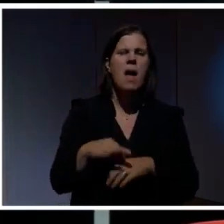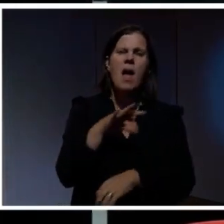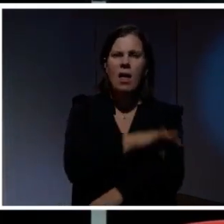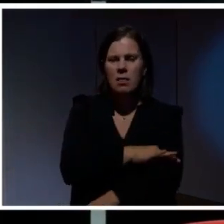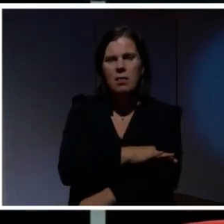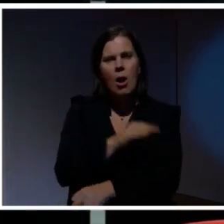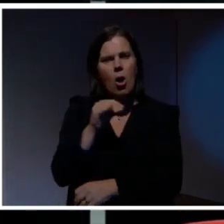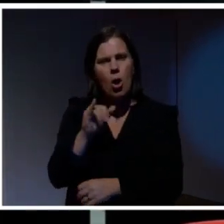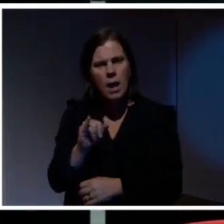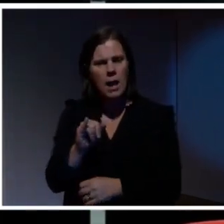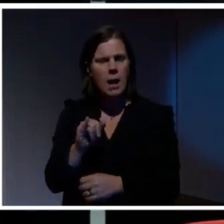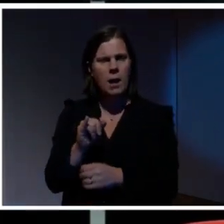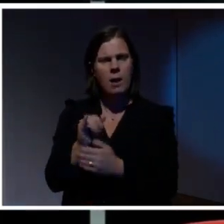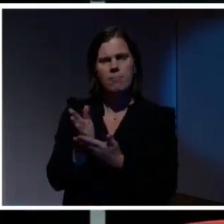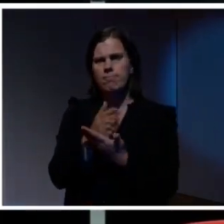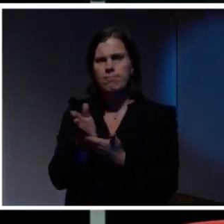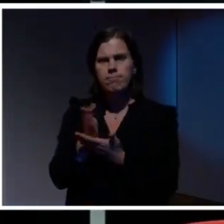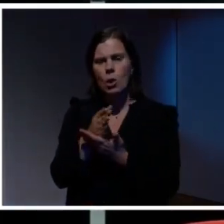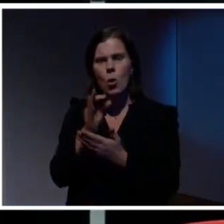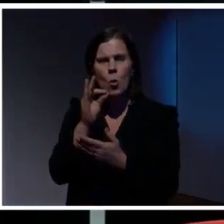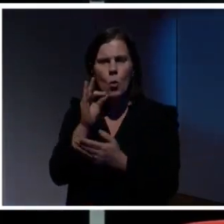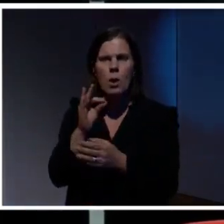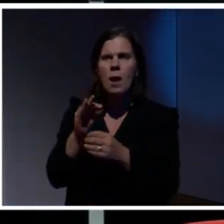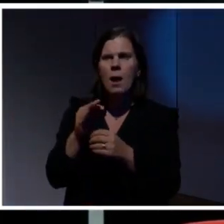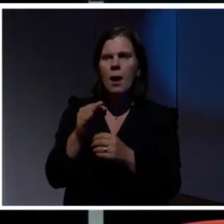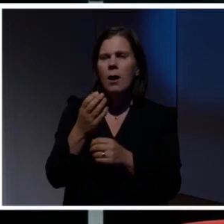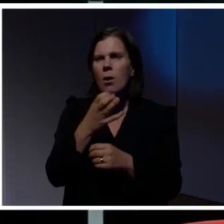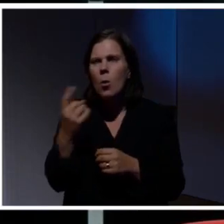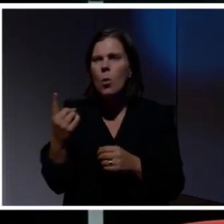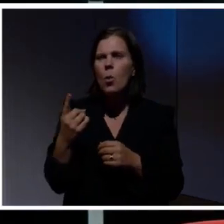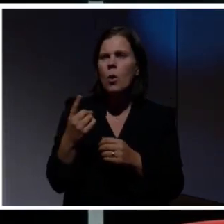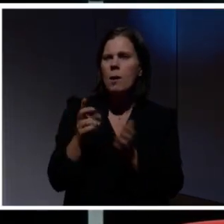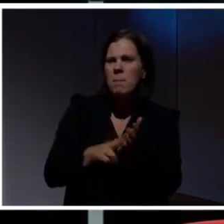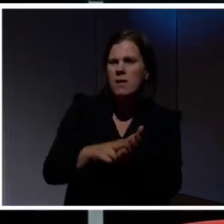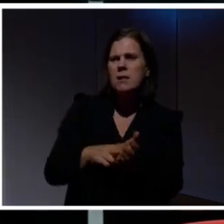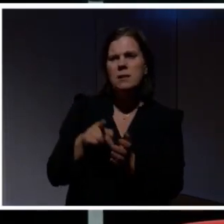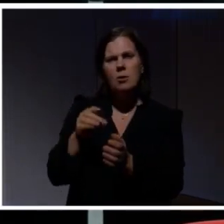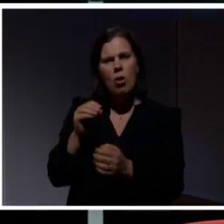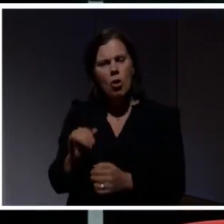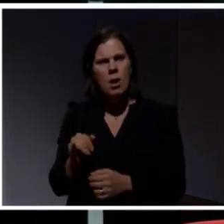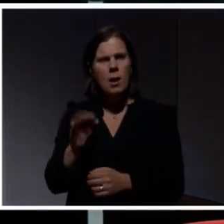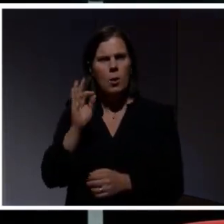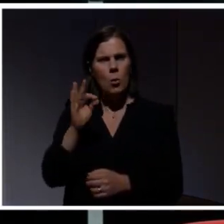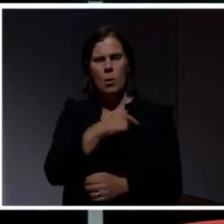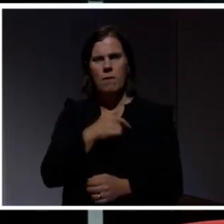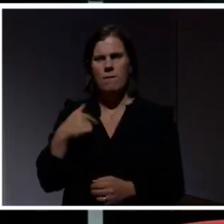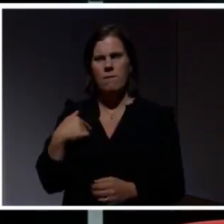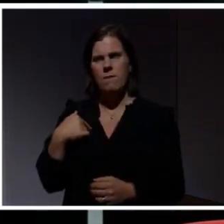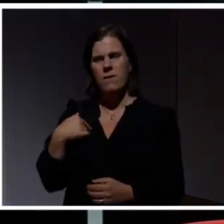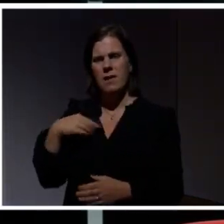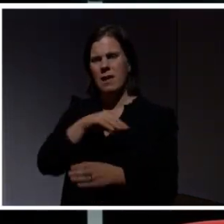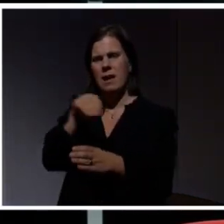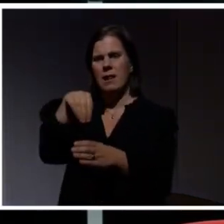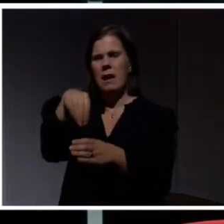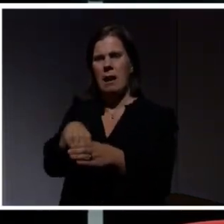really cool pilot, that really cool experiment, that really cool proof of concept? How do we actually integrate it into what